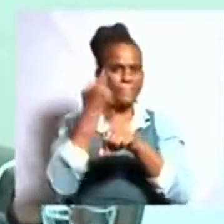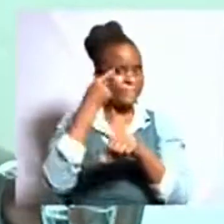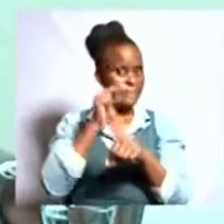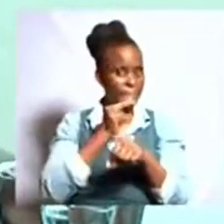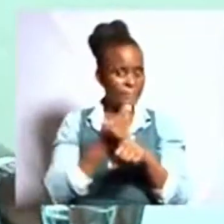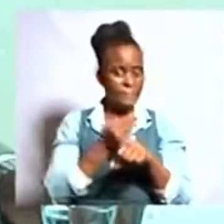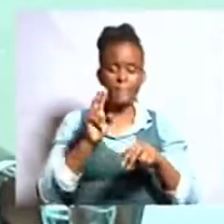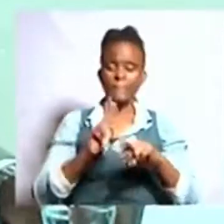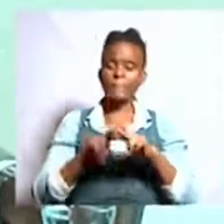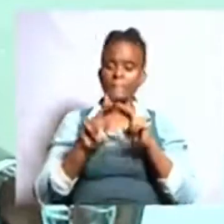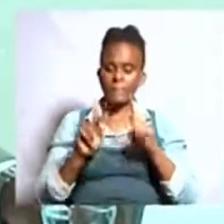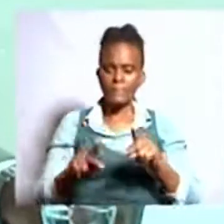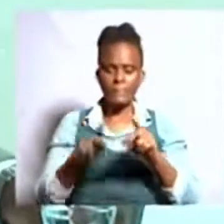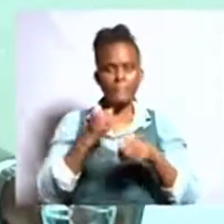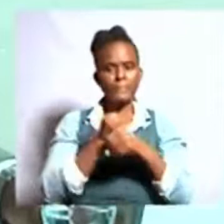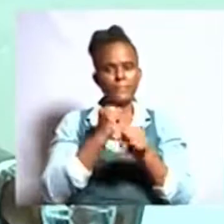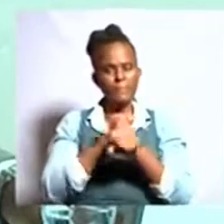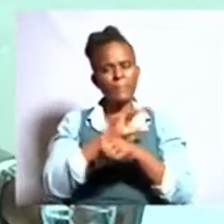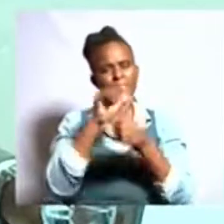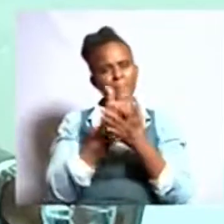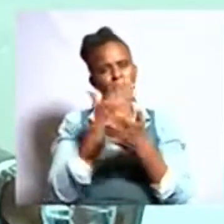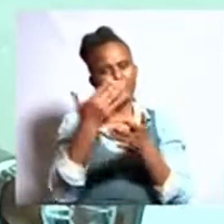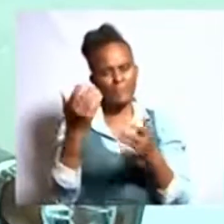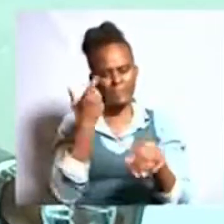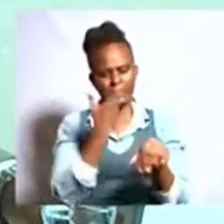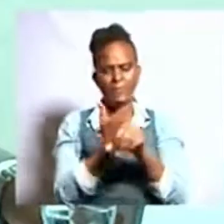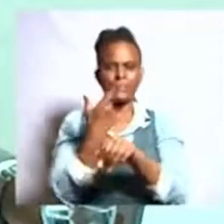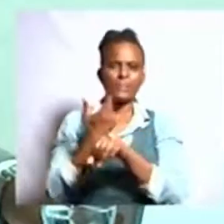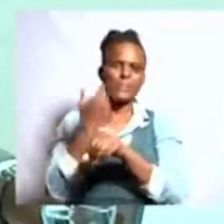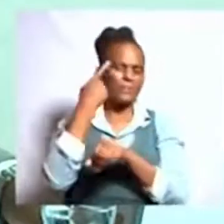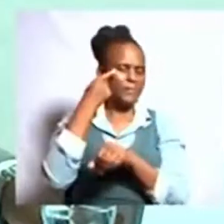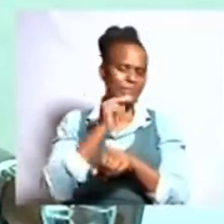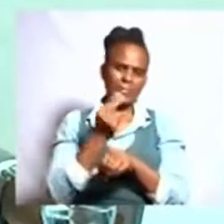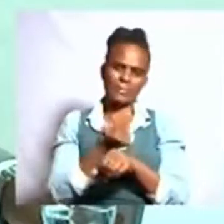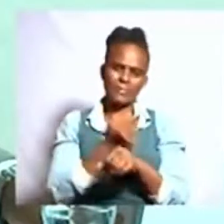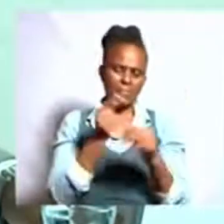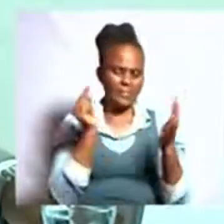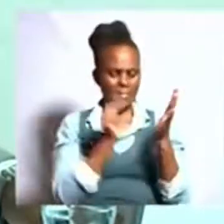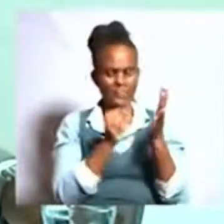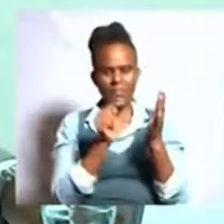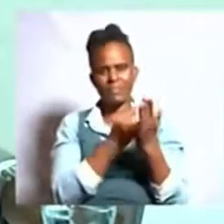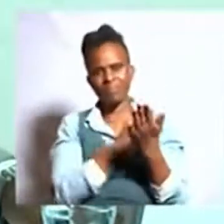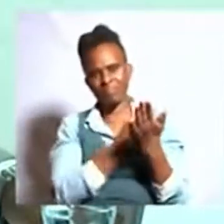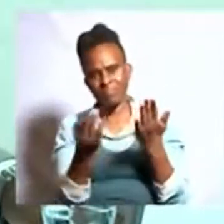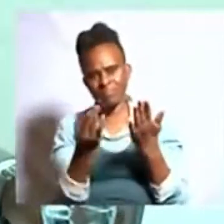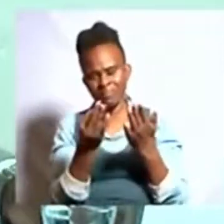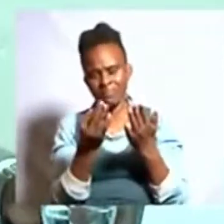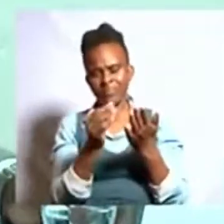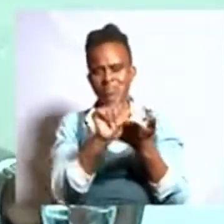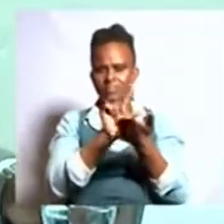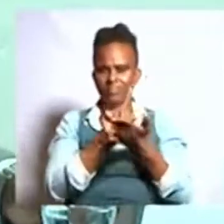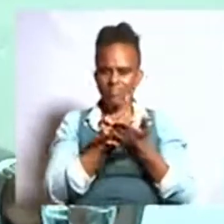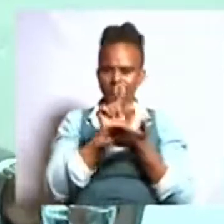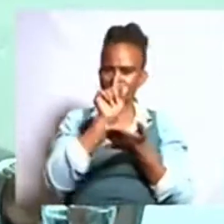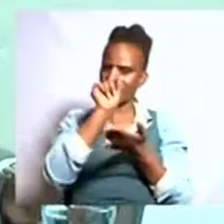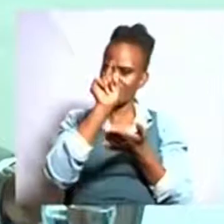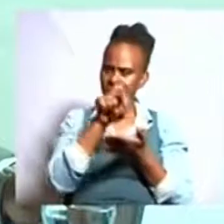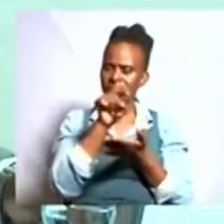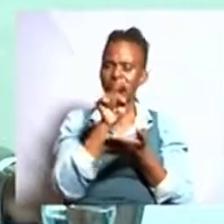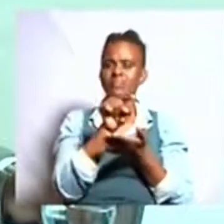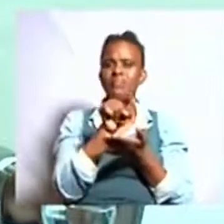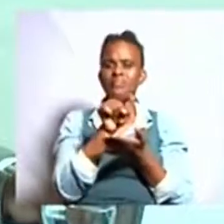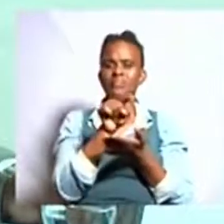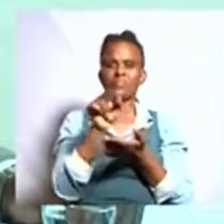us. Chair, it makes the whole thing now difficult for us on this failure to insure loans on